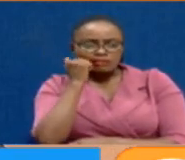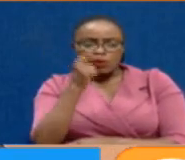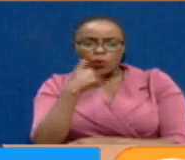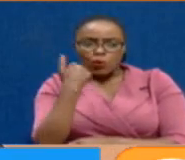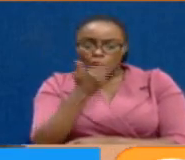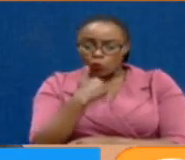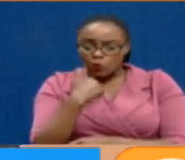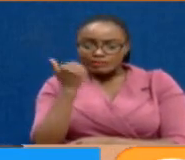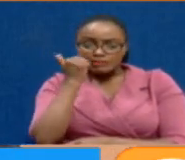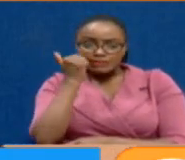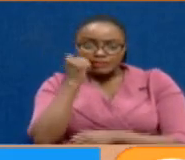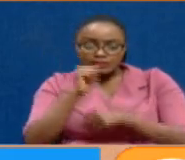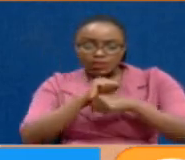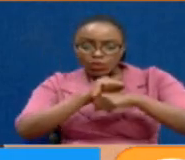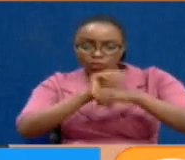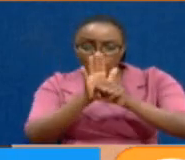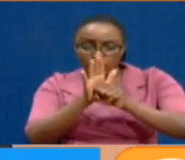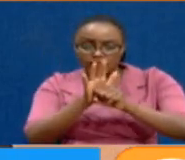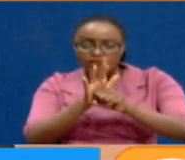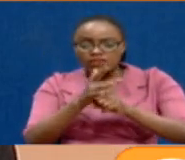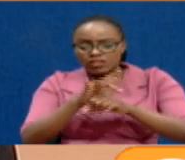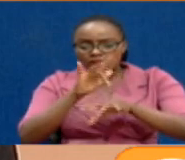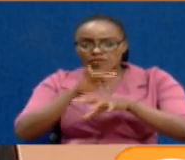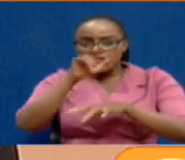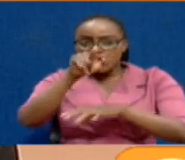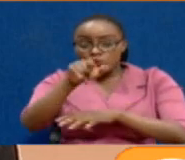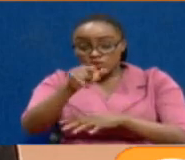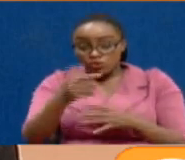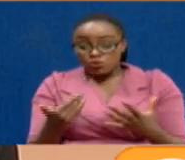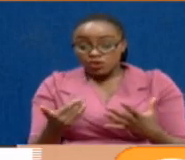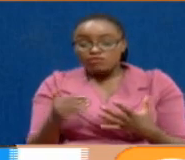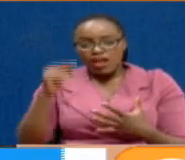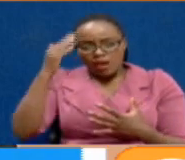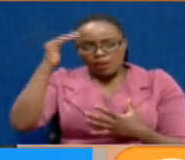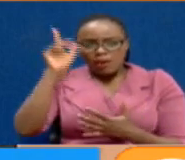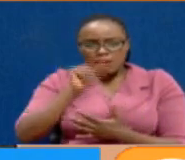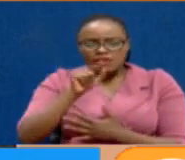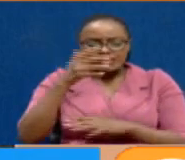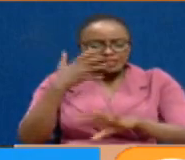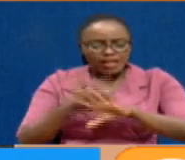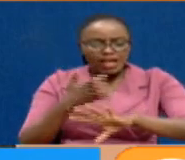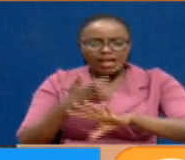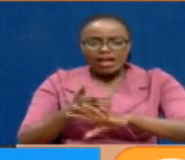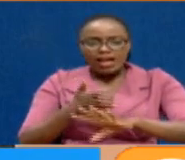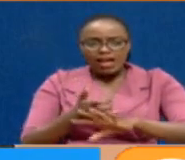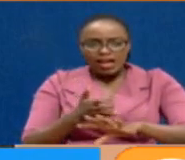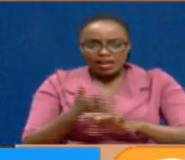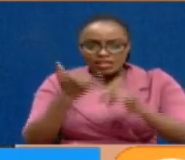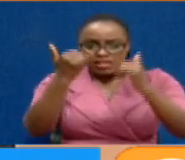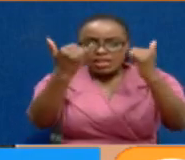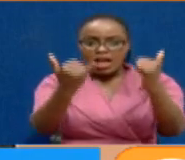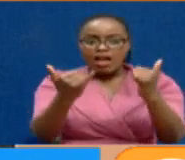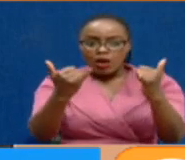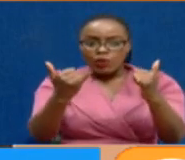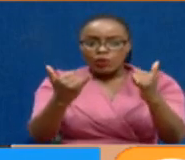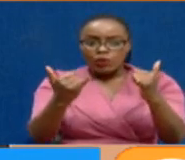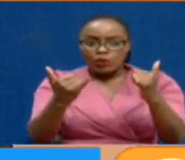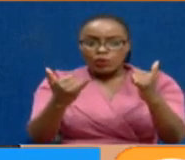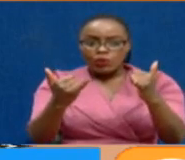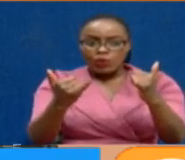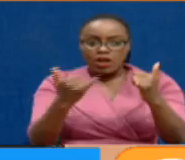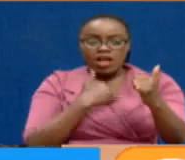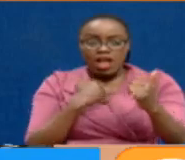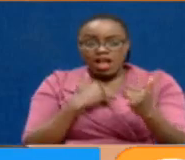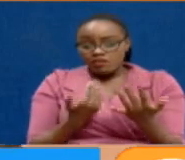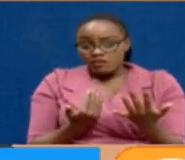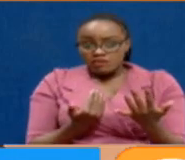the disease, you came into contact with that person. I know that that also may be very difficult, especially now that there are questions of